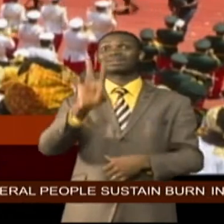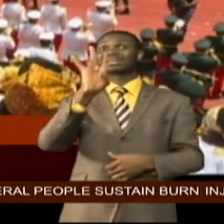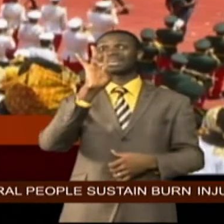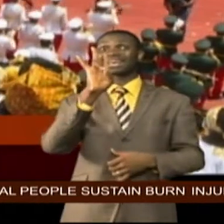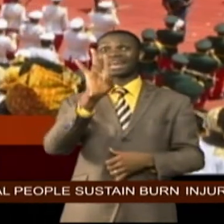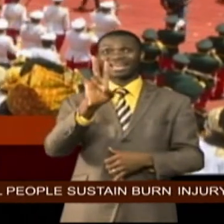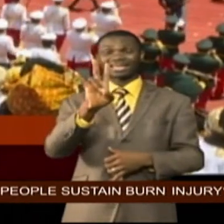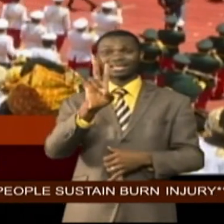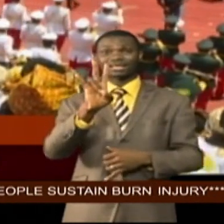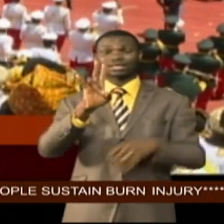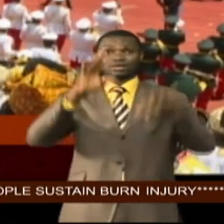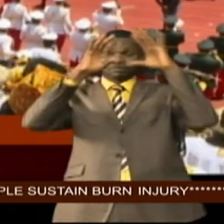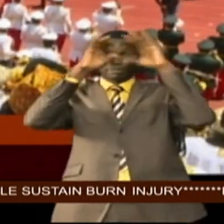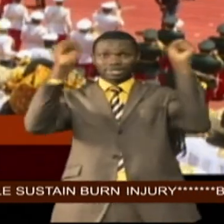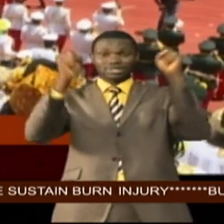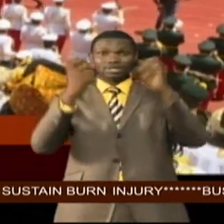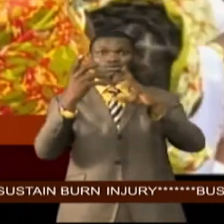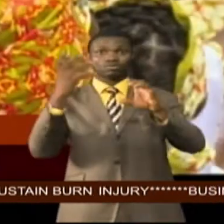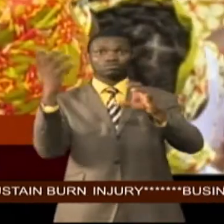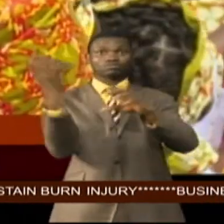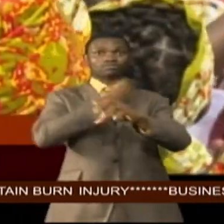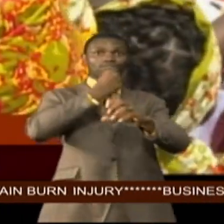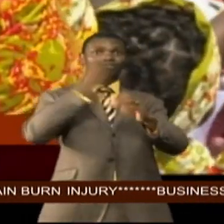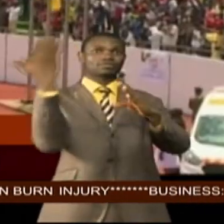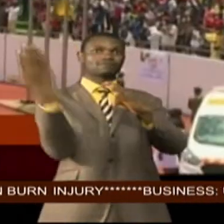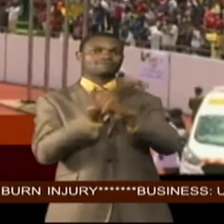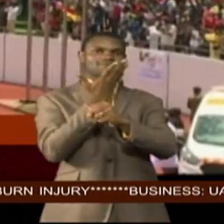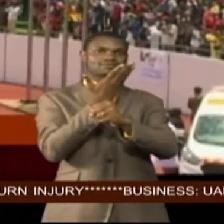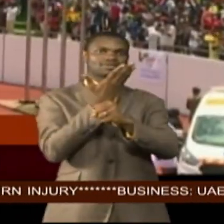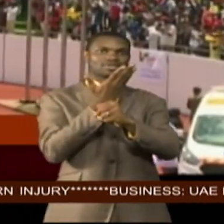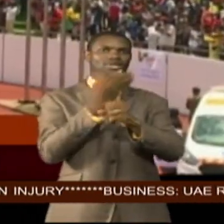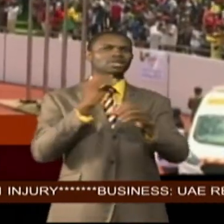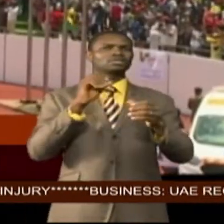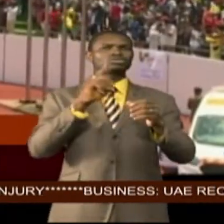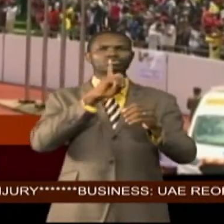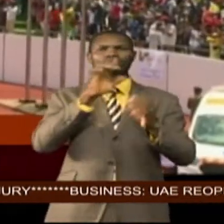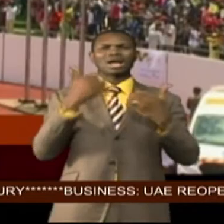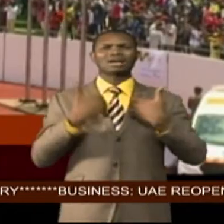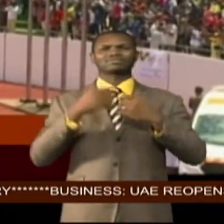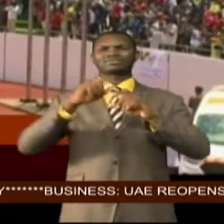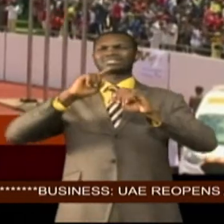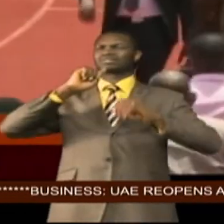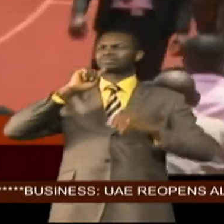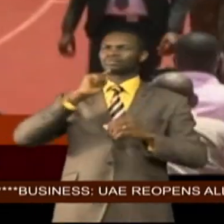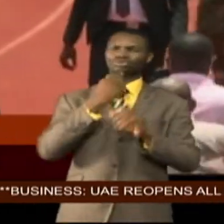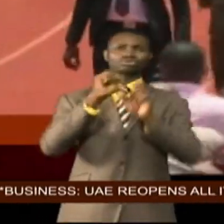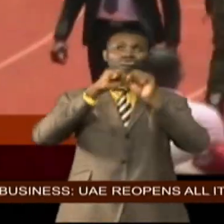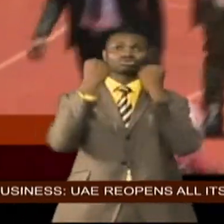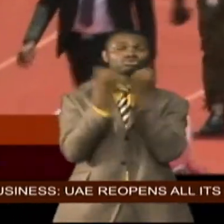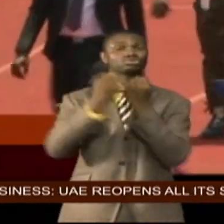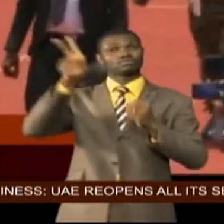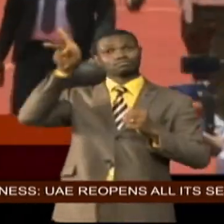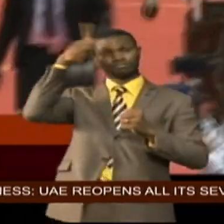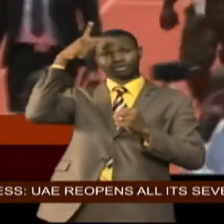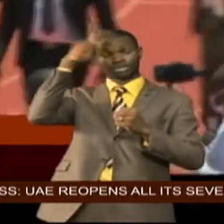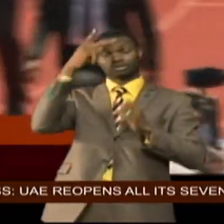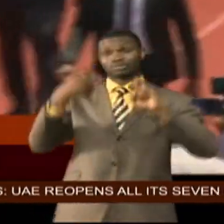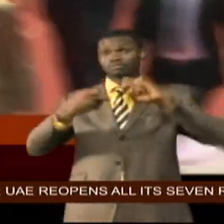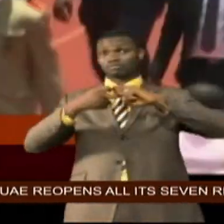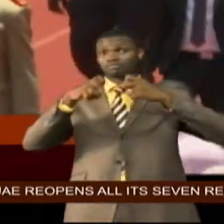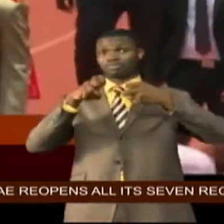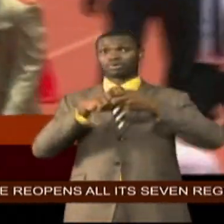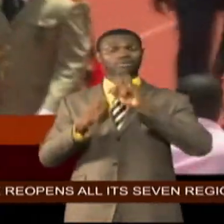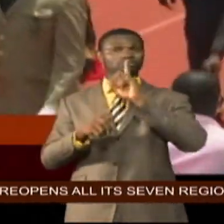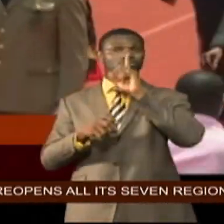attempted coups and until now embroiled in serious socio-political conflicts. The incumbent president, Embalo, is